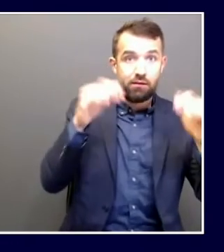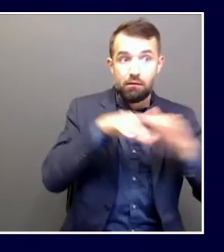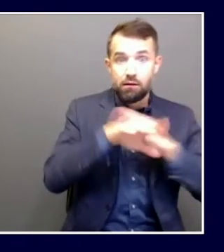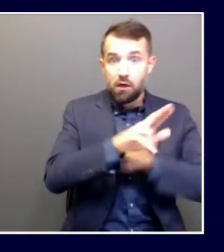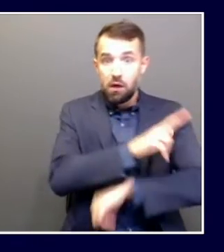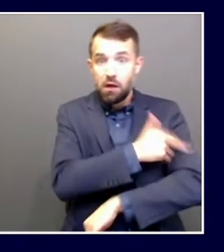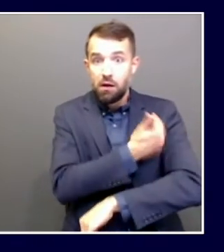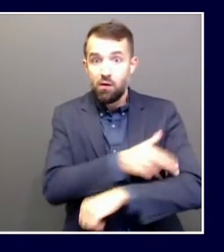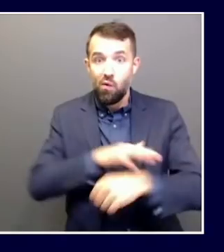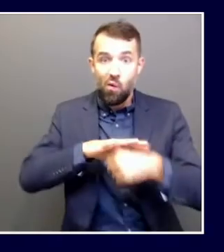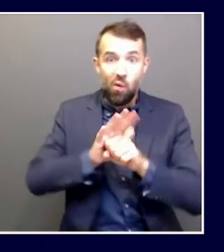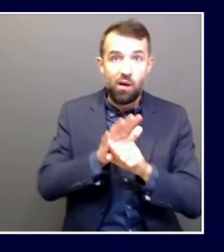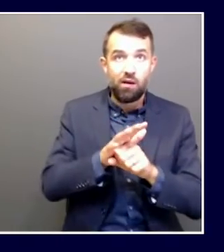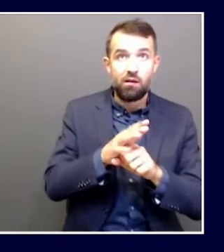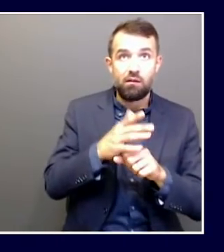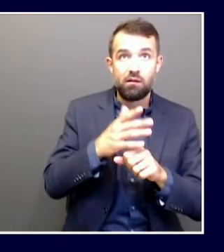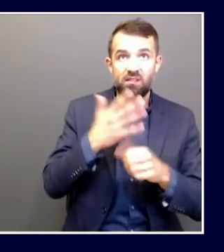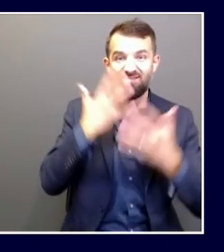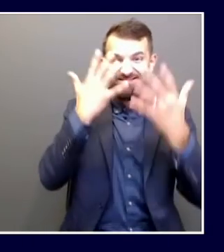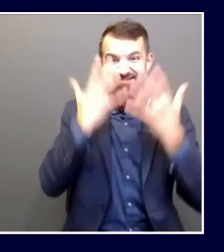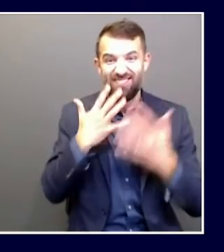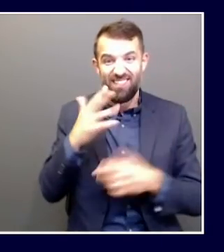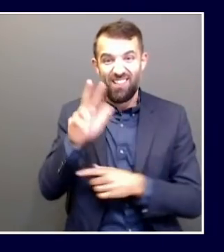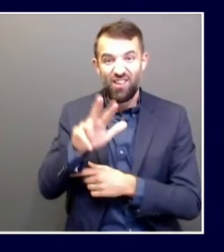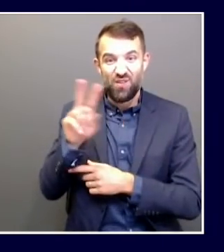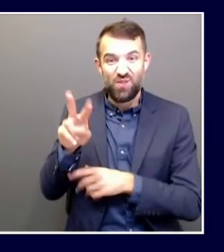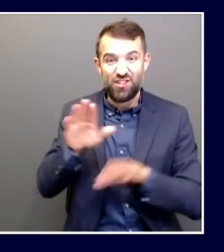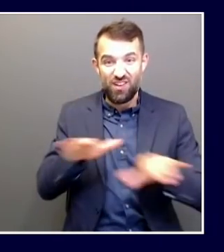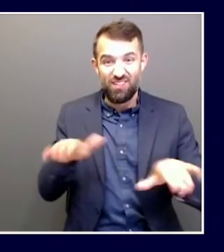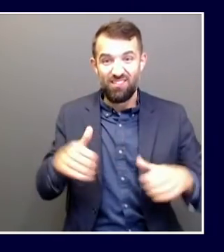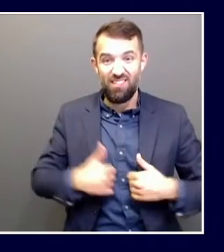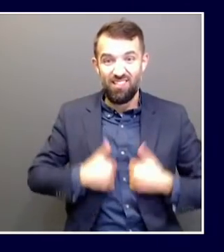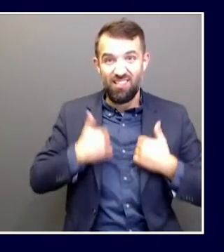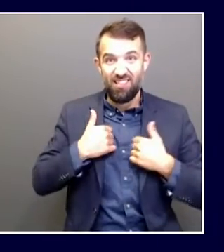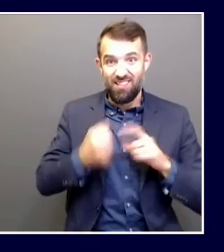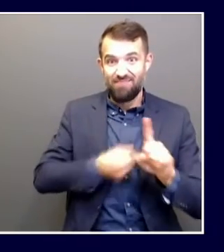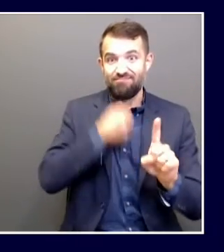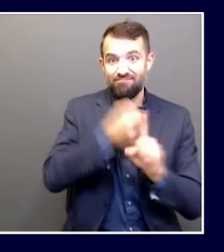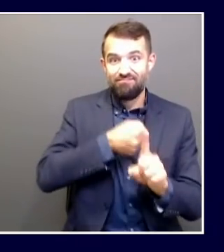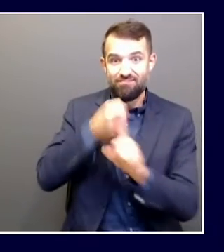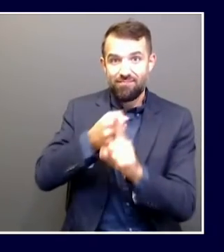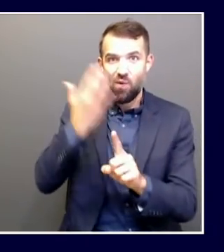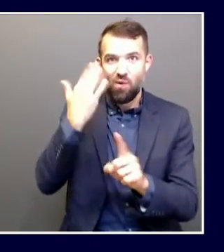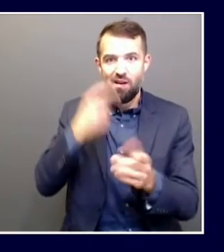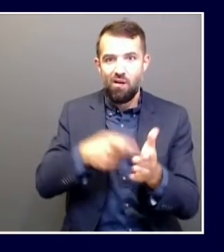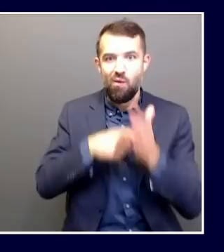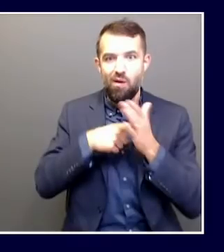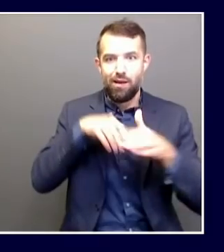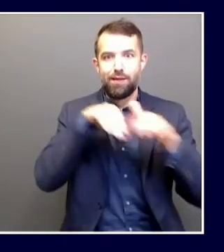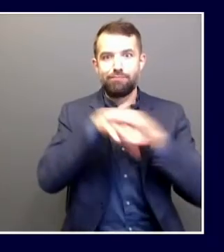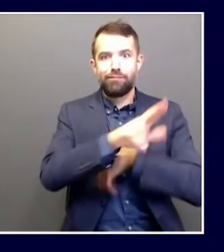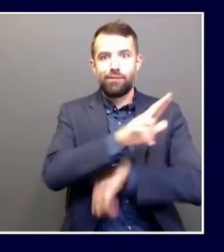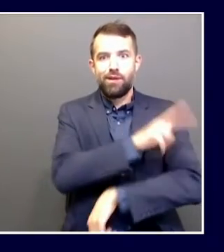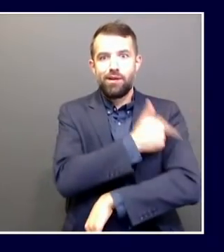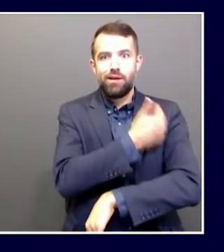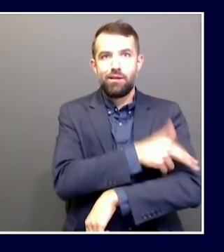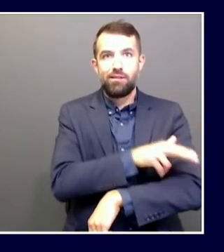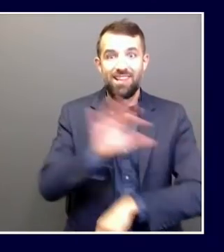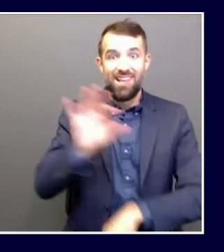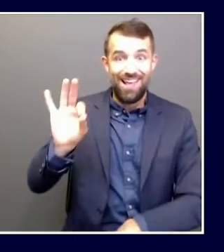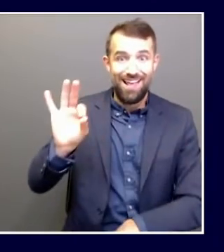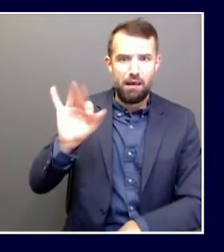kids' lives who were disrupted by needing to be in the healthcare system. Certainly needing to be in the ICU is about